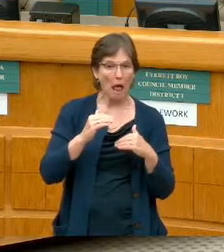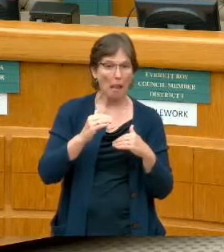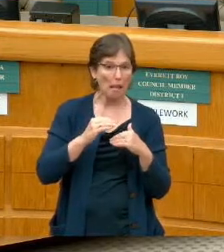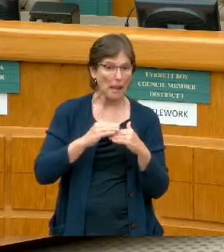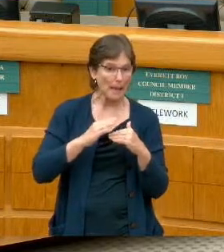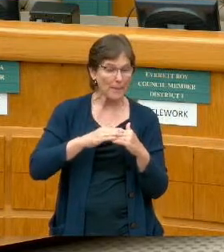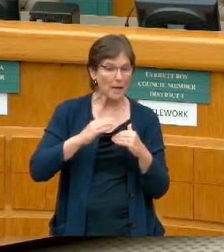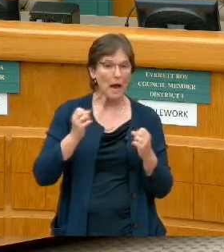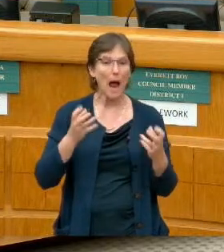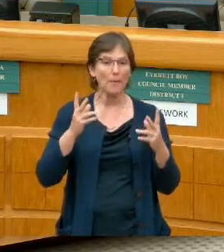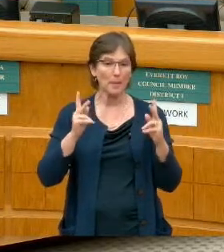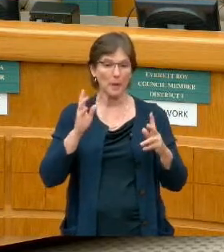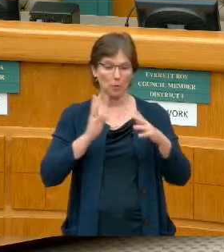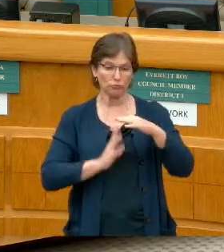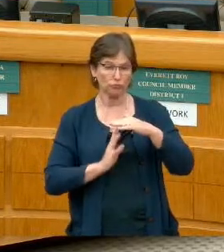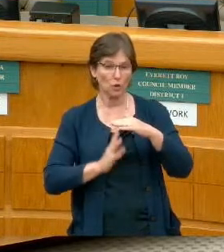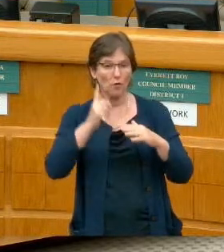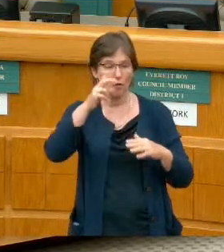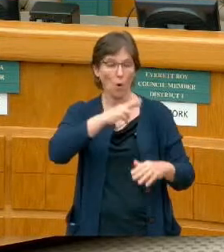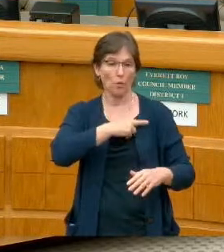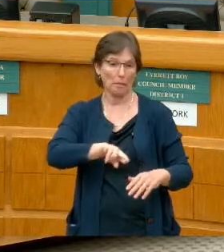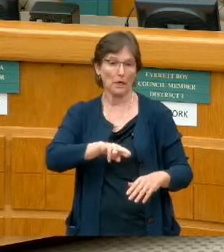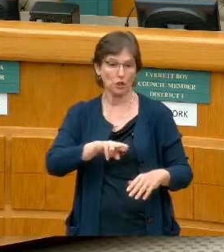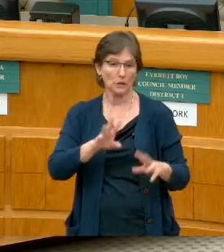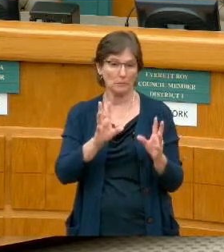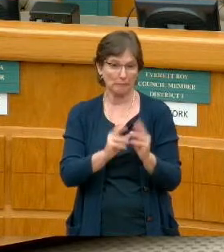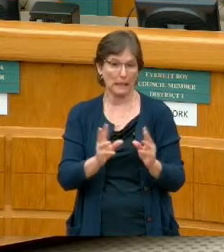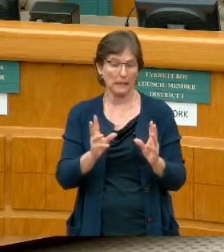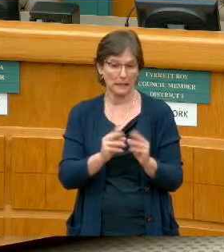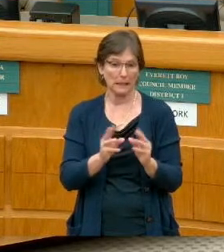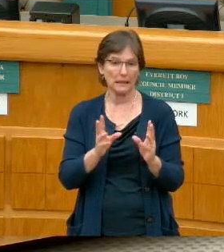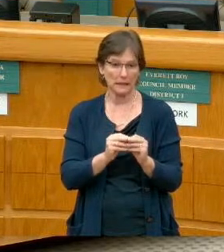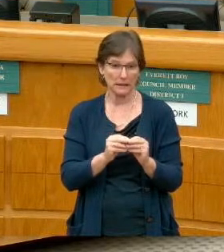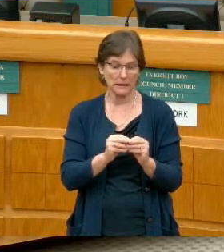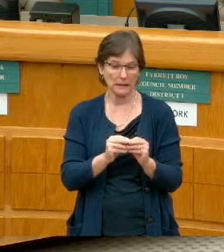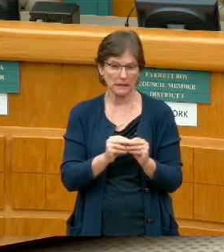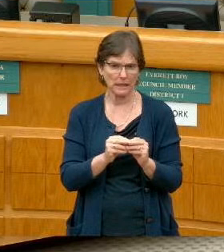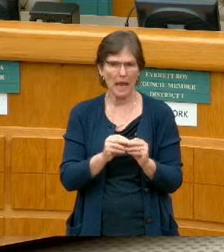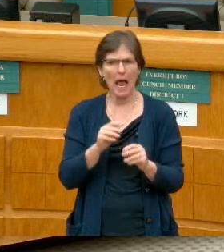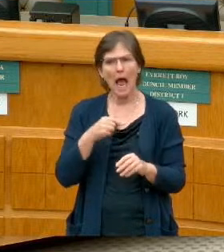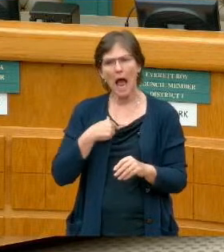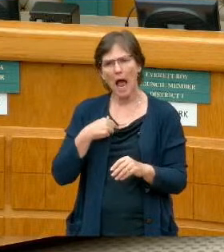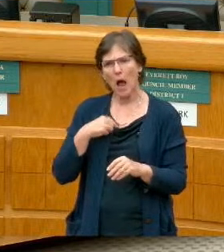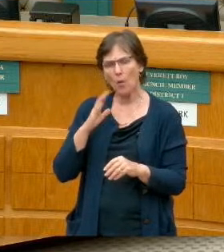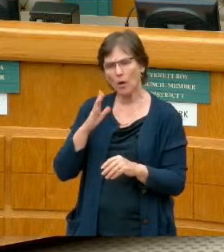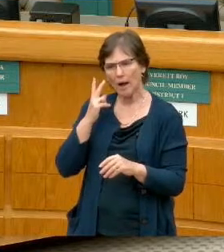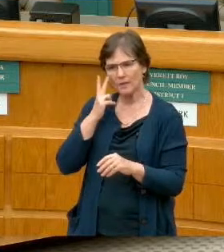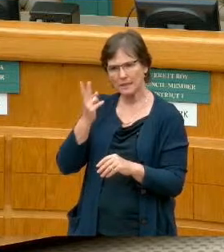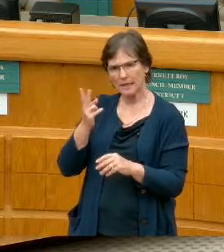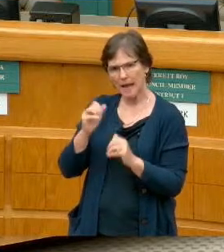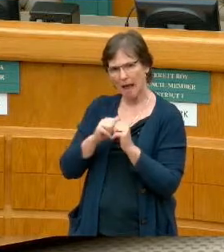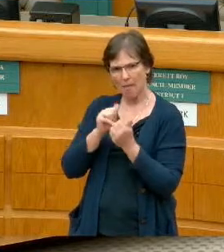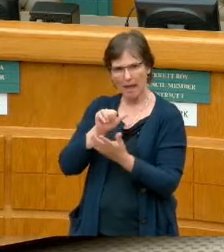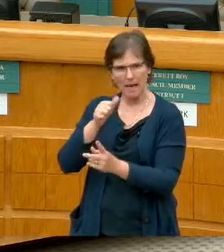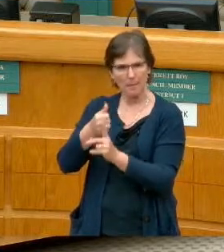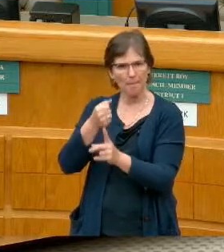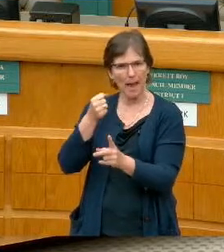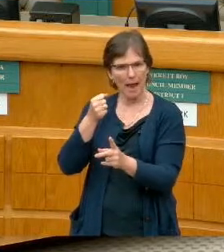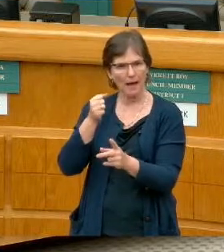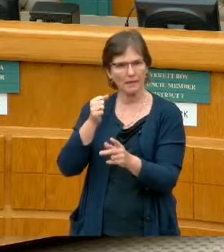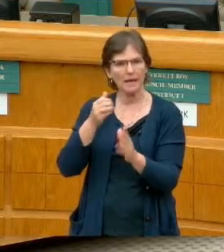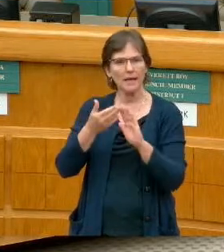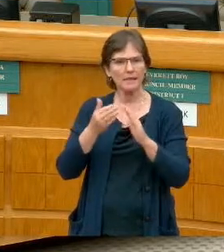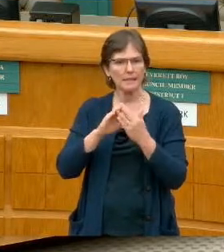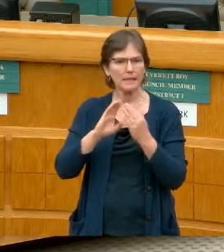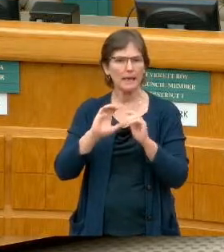to get the city attorney to look at that to see how that impacts the city council and the public comment